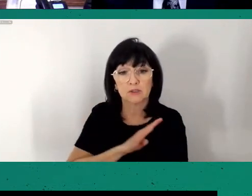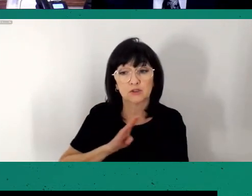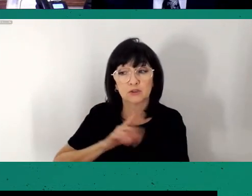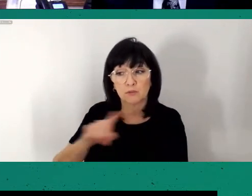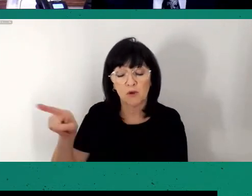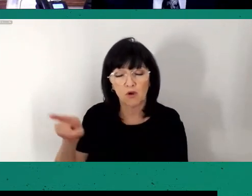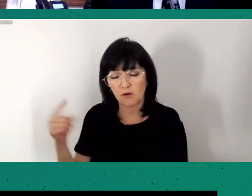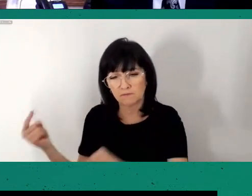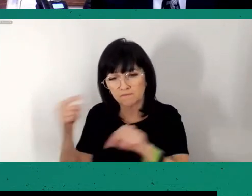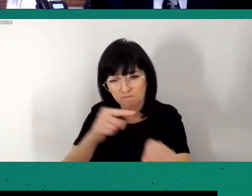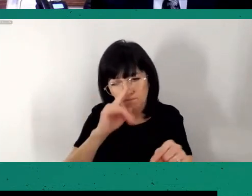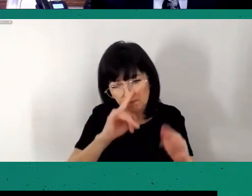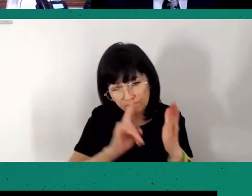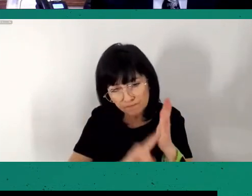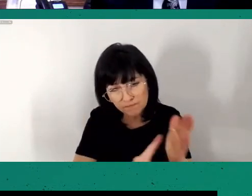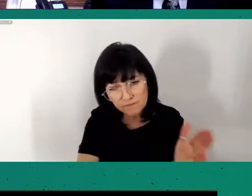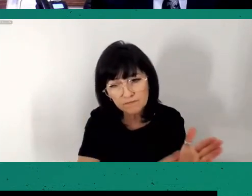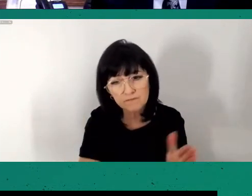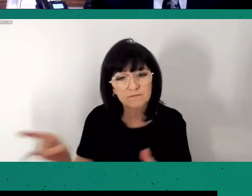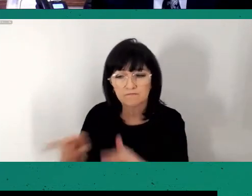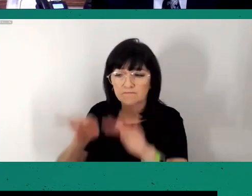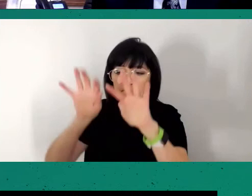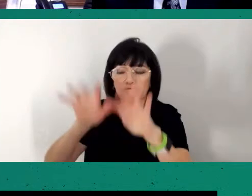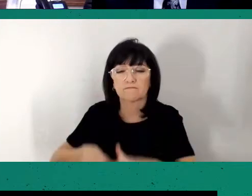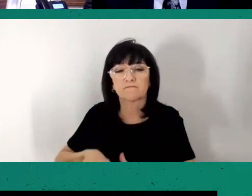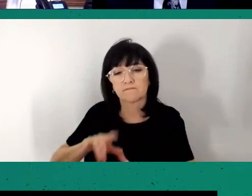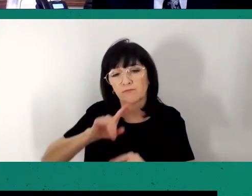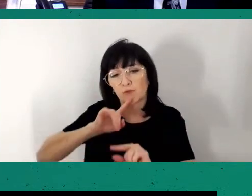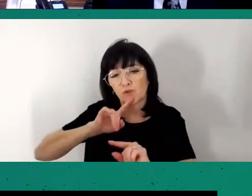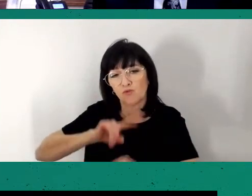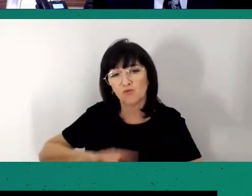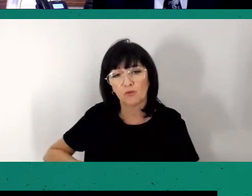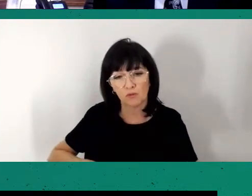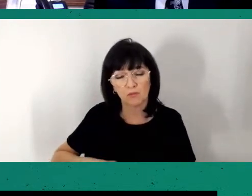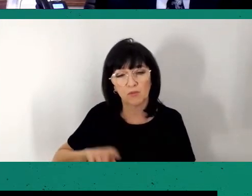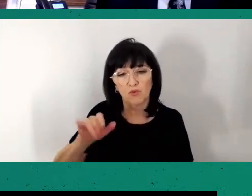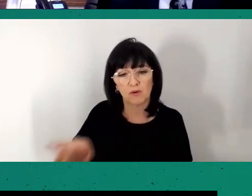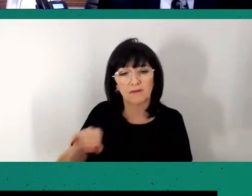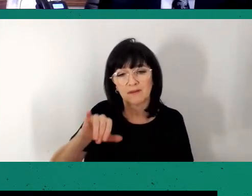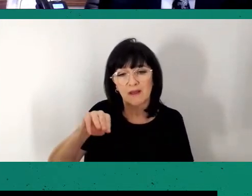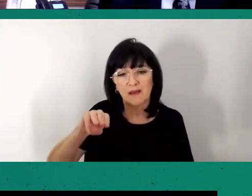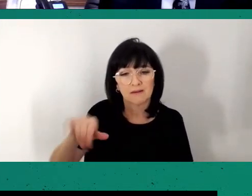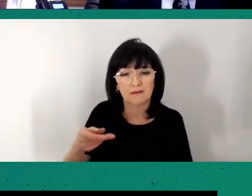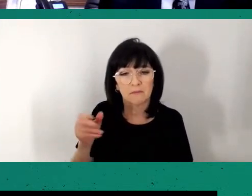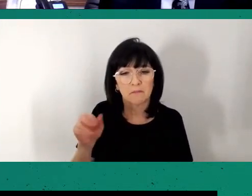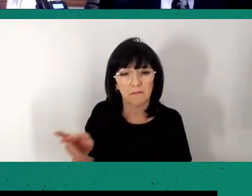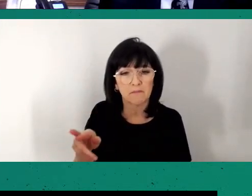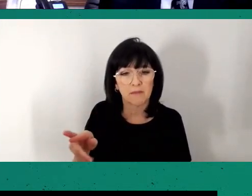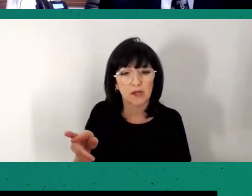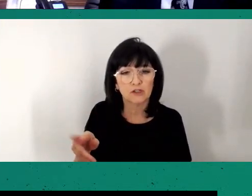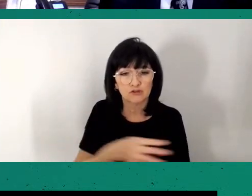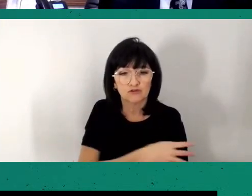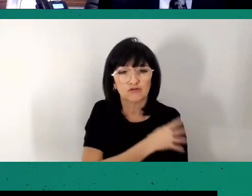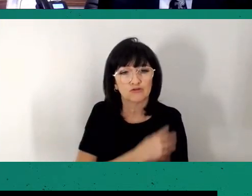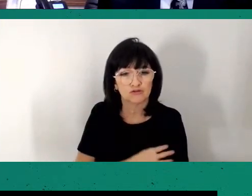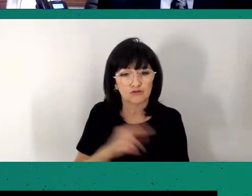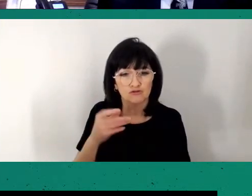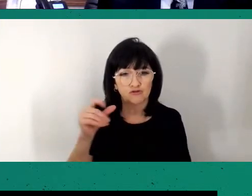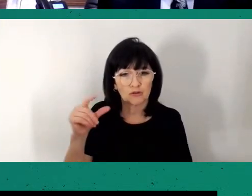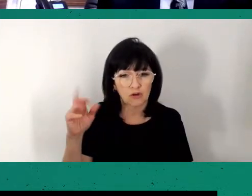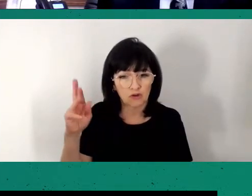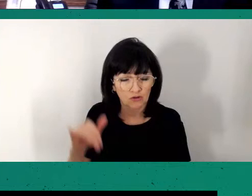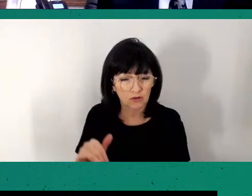the incident report, Major General Gregory found, quote, "One schoolhouse has been burnt located at Slaughter's